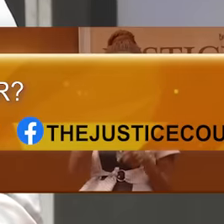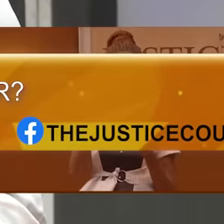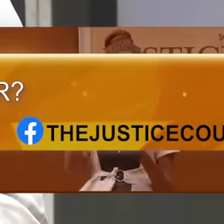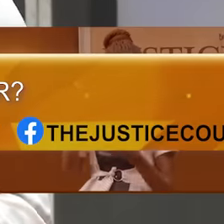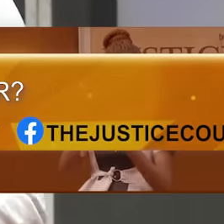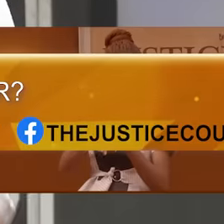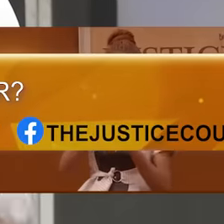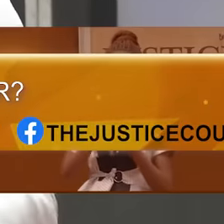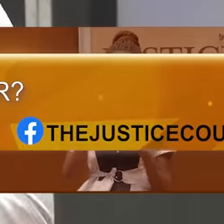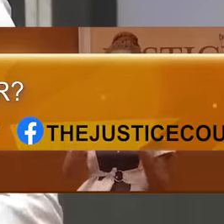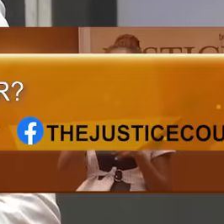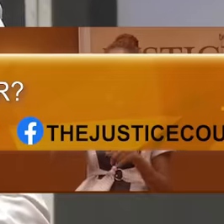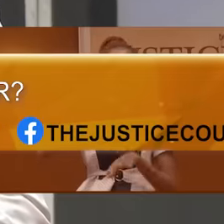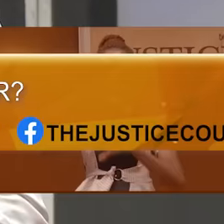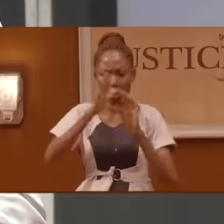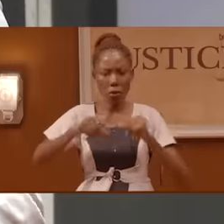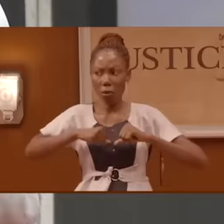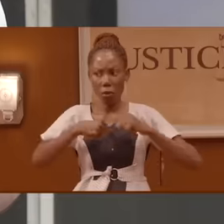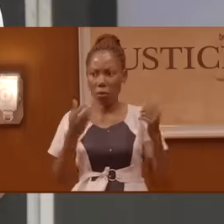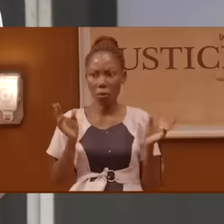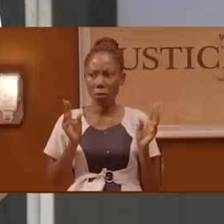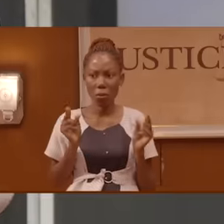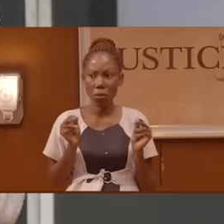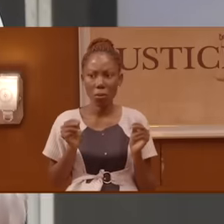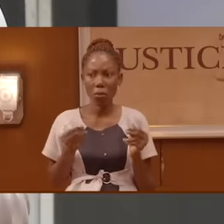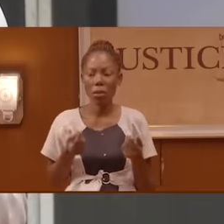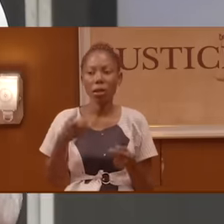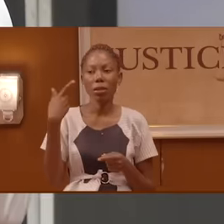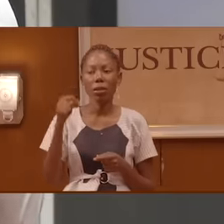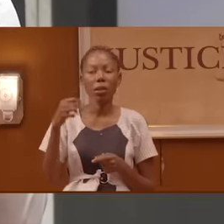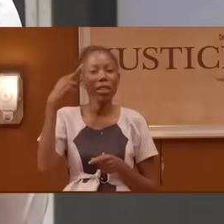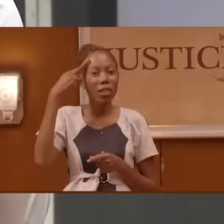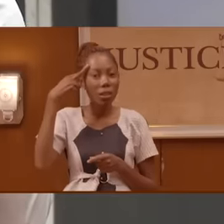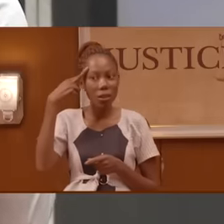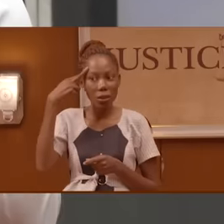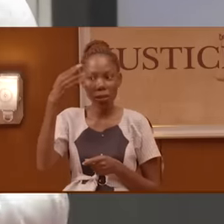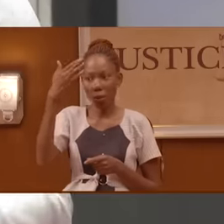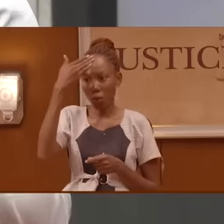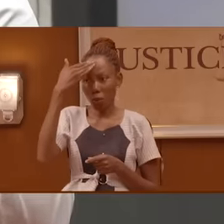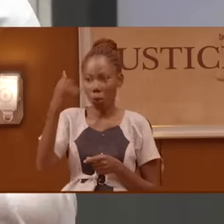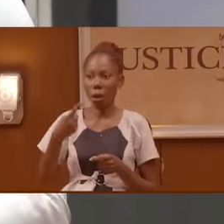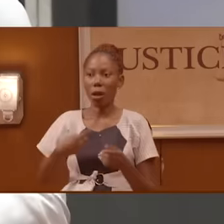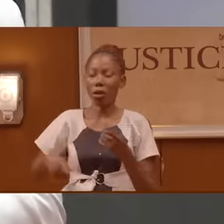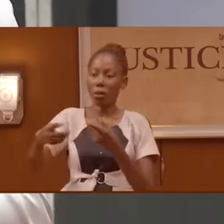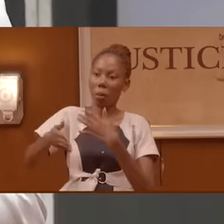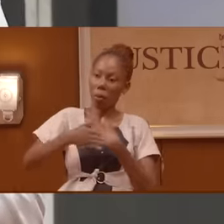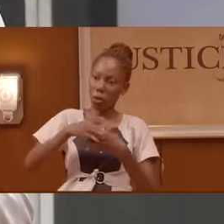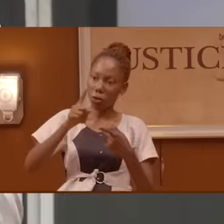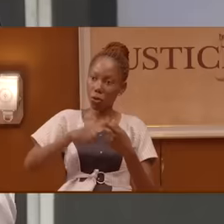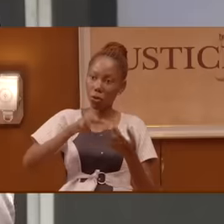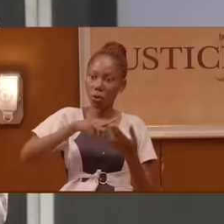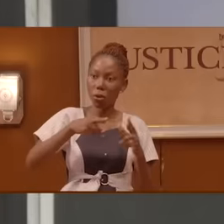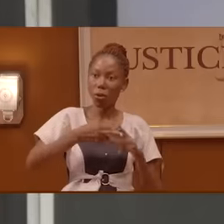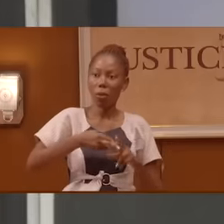Yes, he can. I've never objected to that. Okay. Because the reason why I even went back into the relationship with him